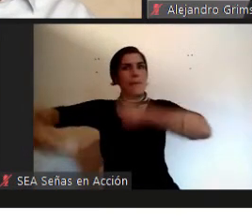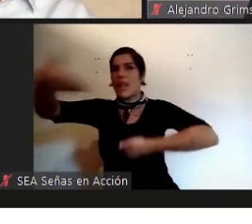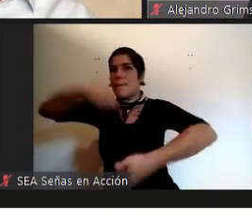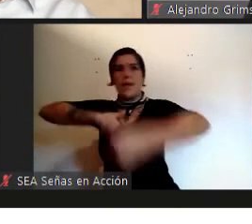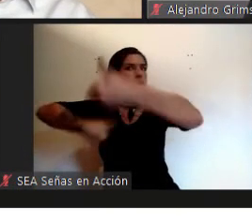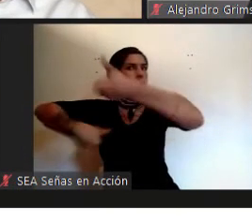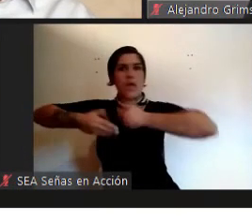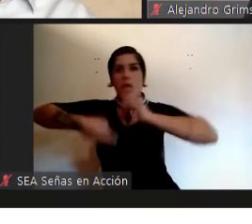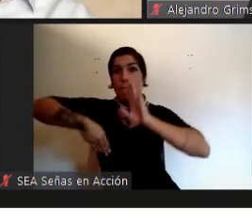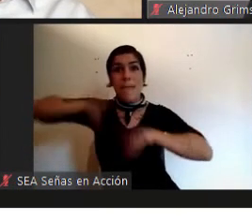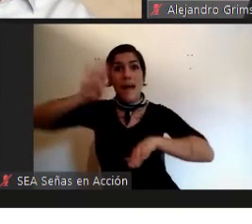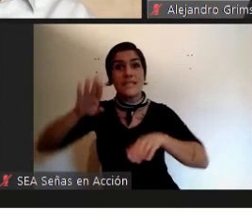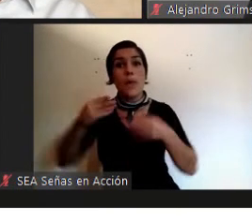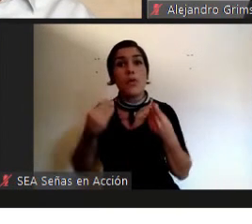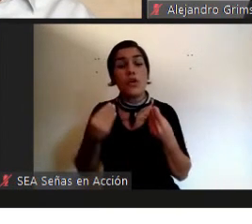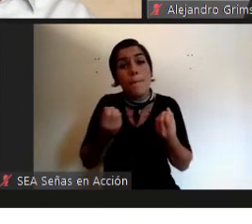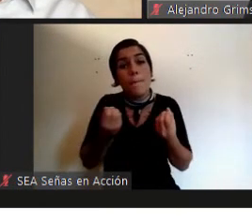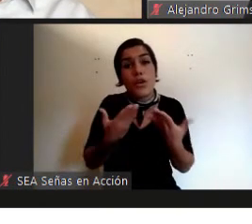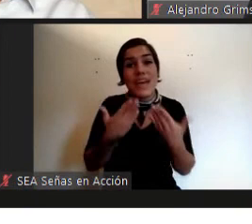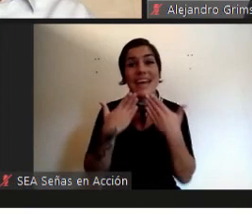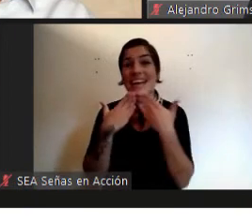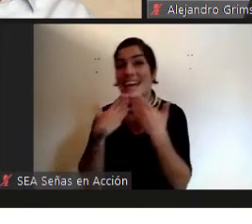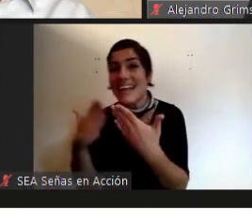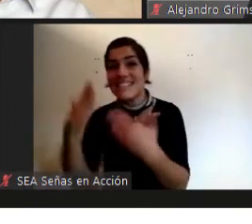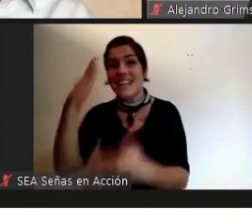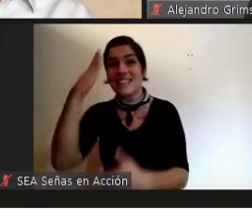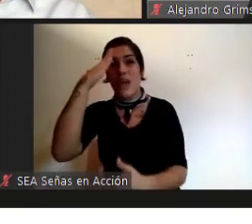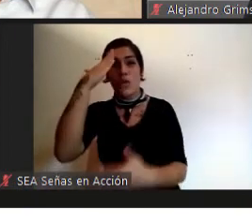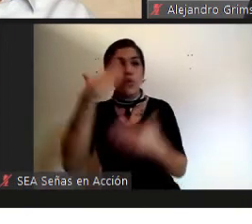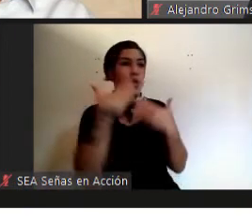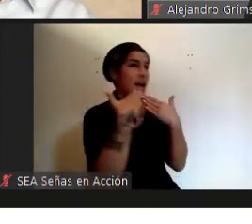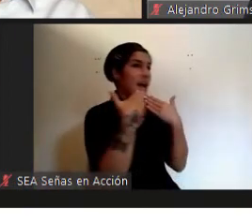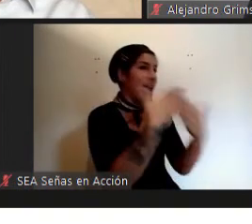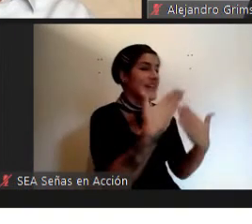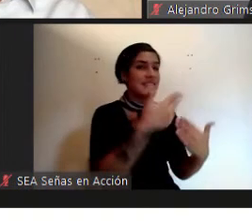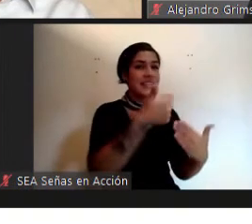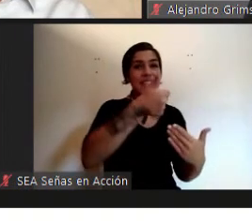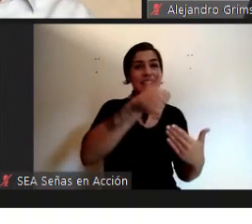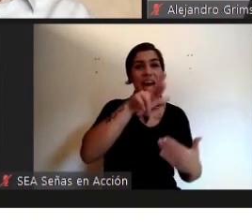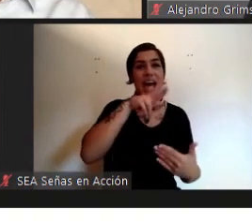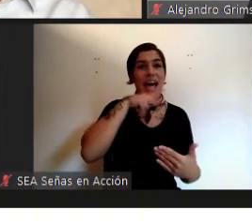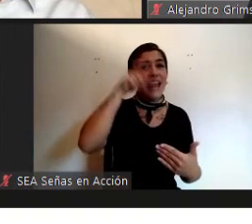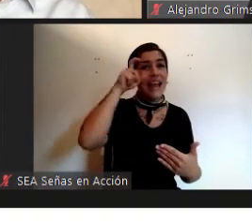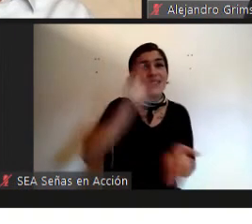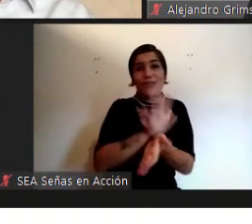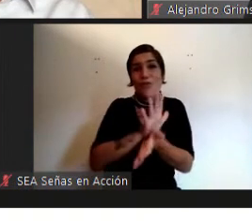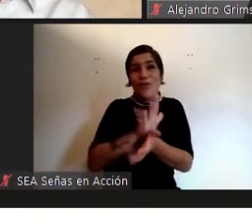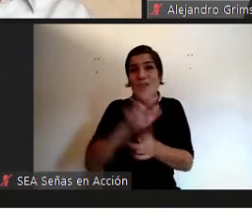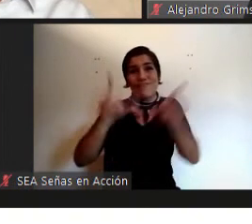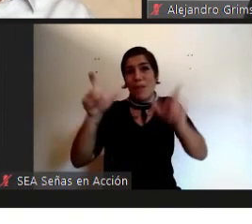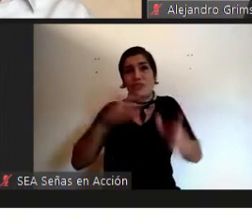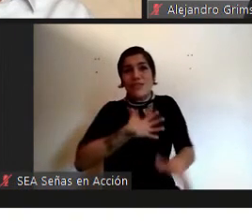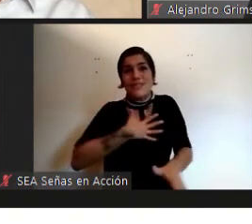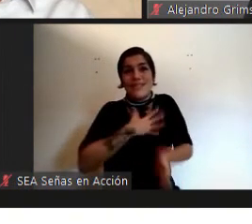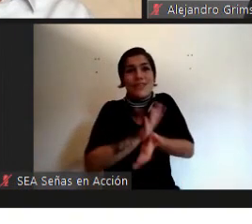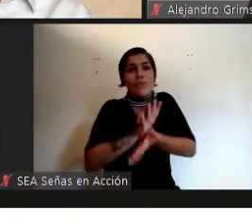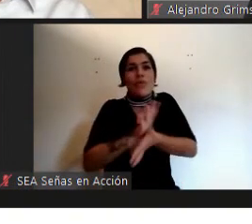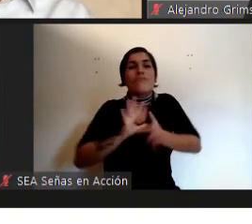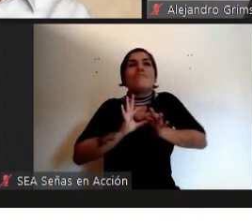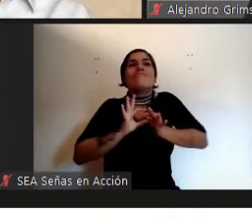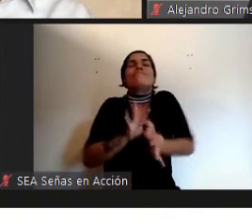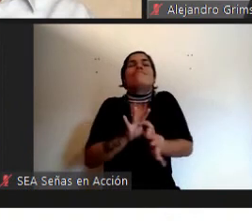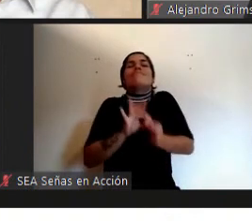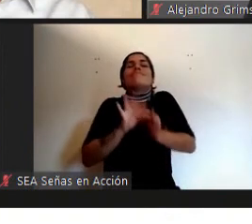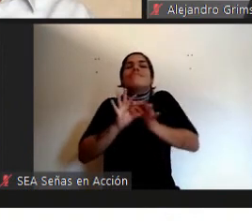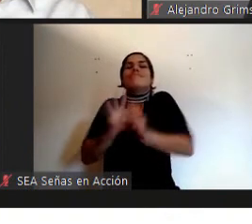because it replenishes a number of conditions that have to do with presence and that have to